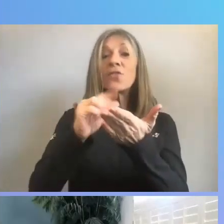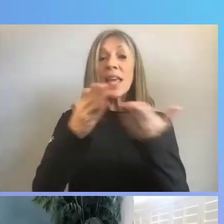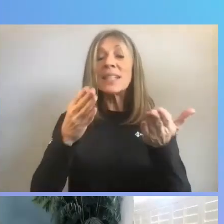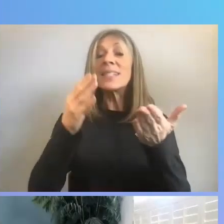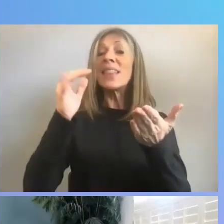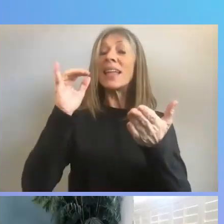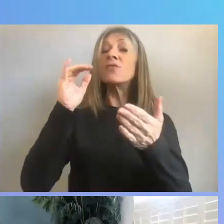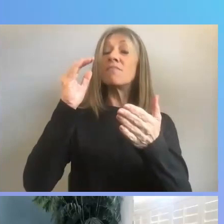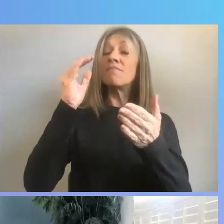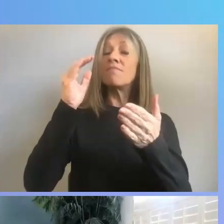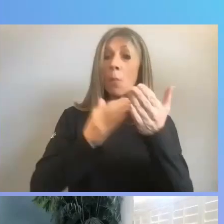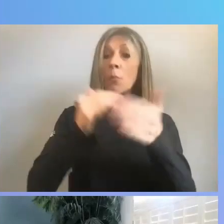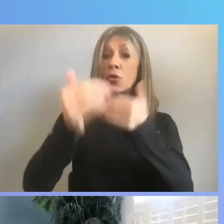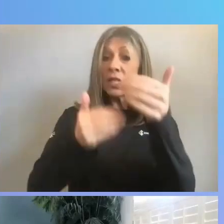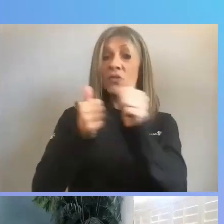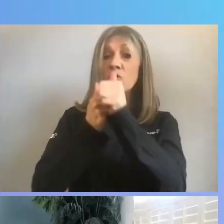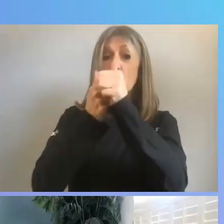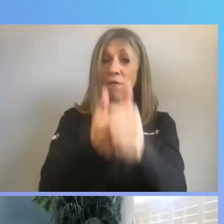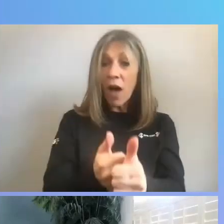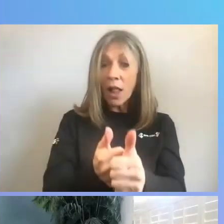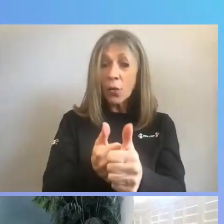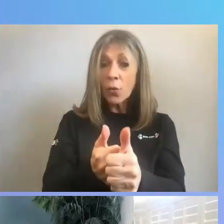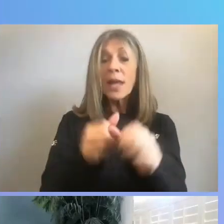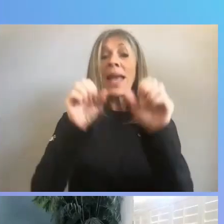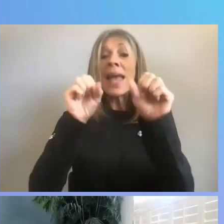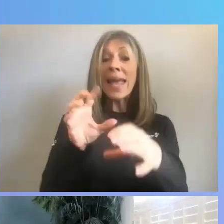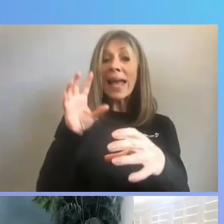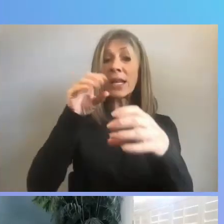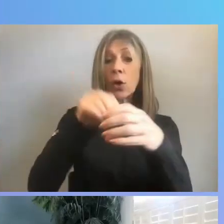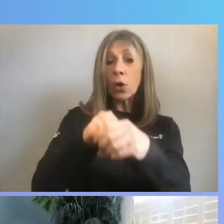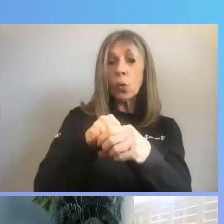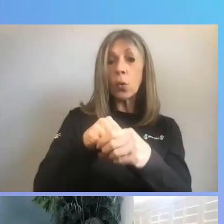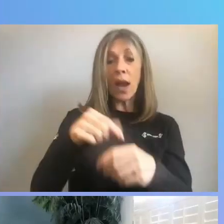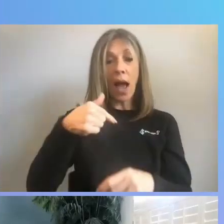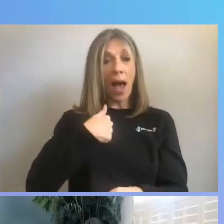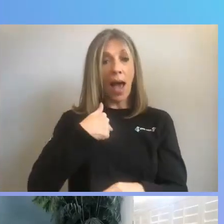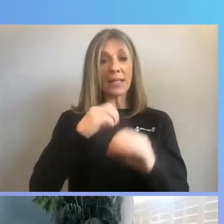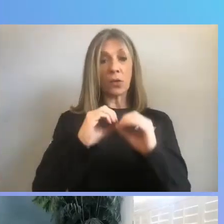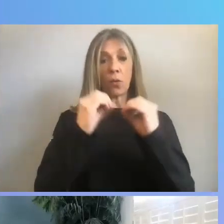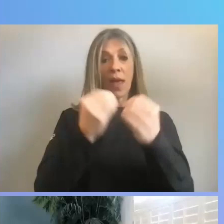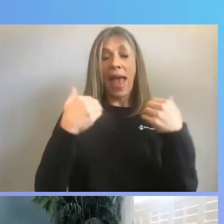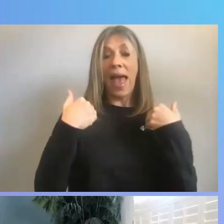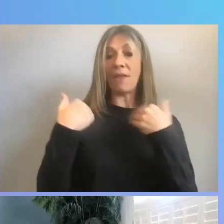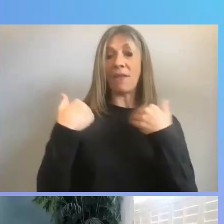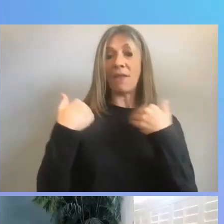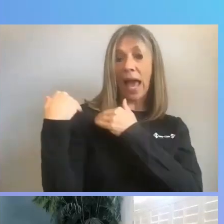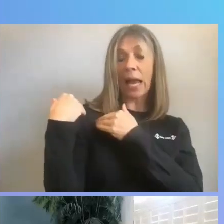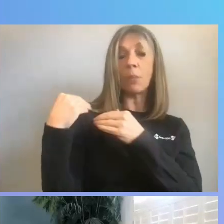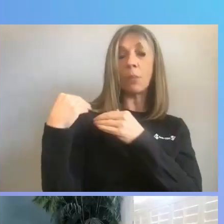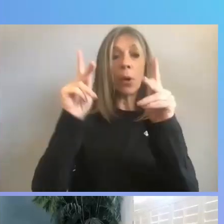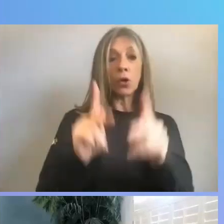were followed. It could include, I as an organization have an accountable person for